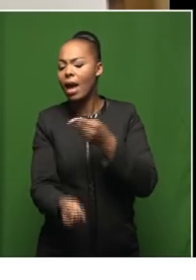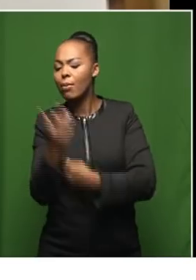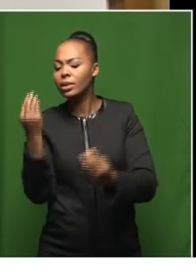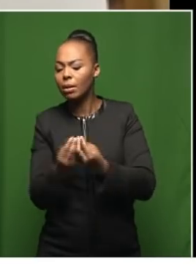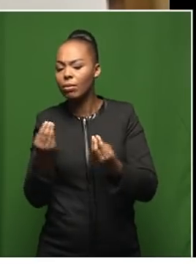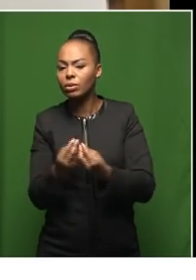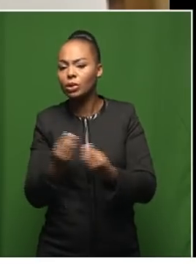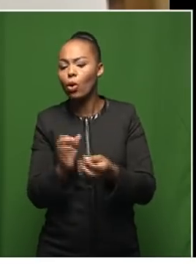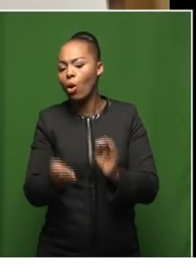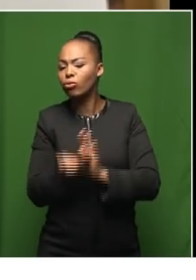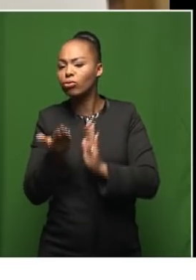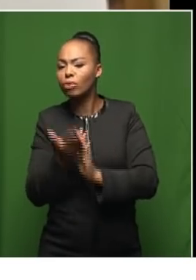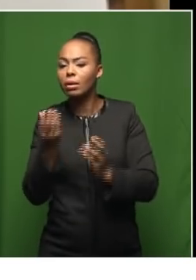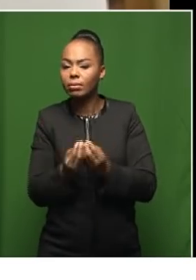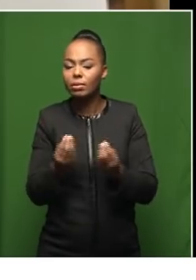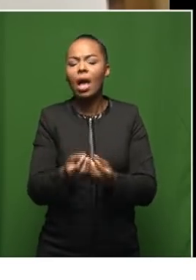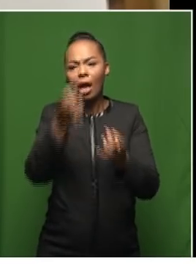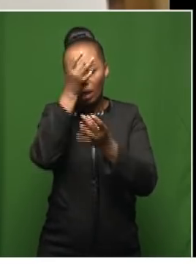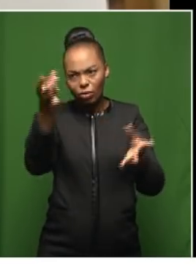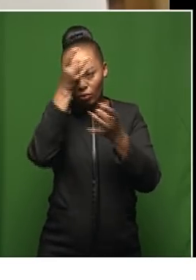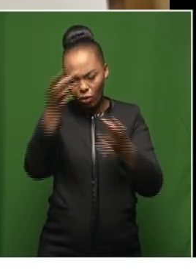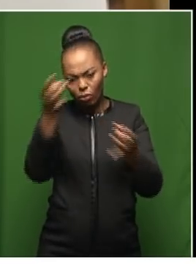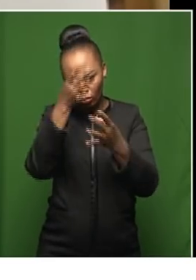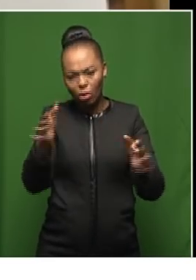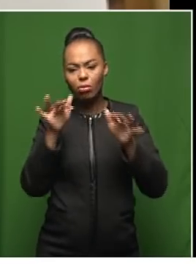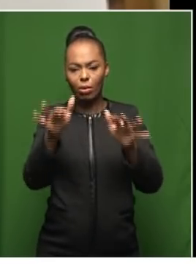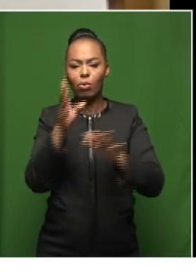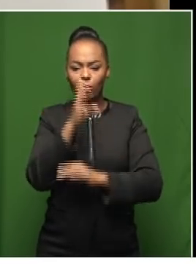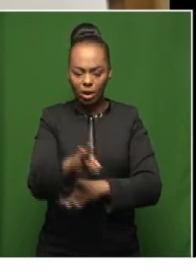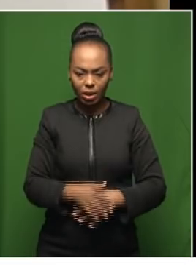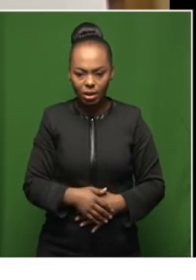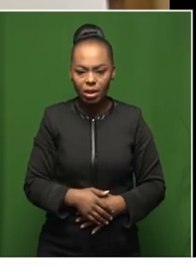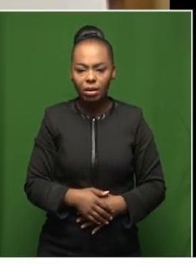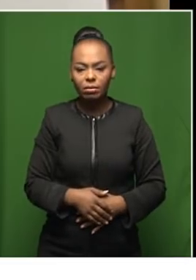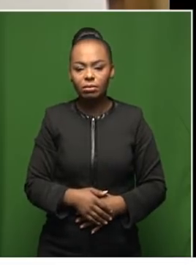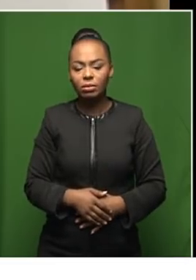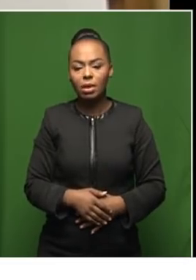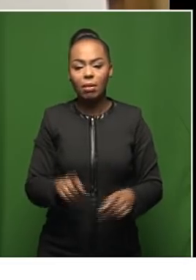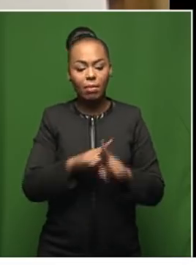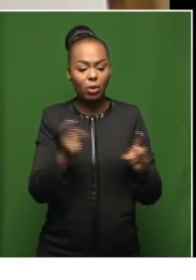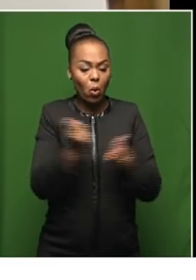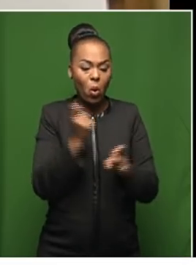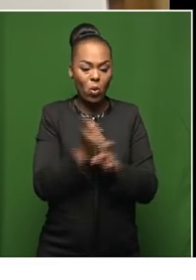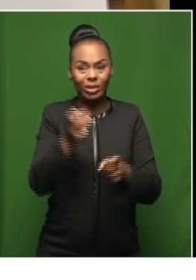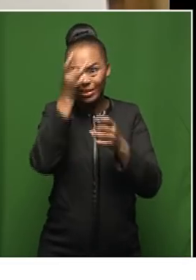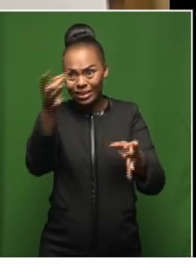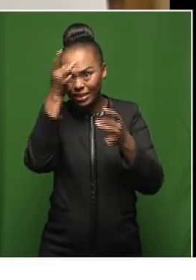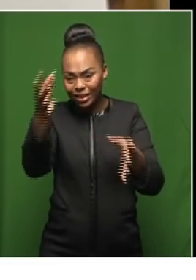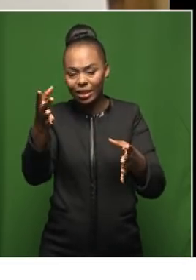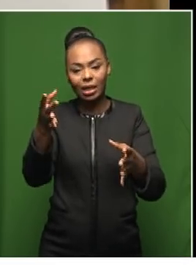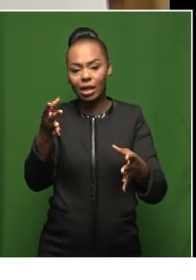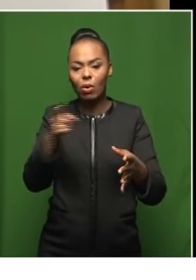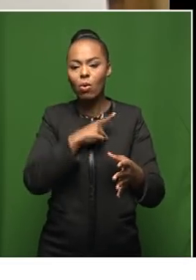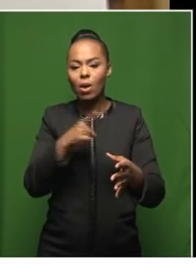developments may well be. But, in the process of informing the public, it's not always possible to meet the approval